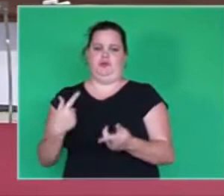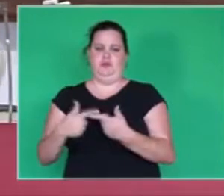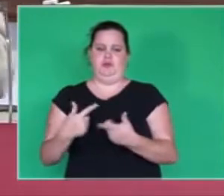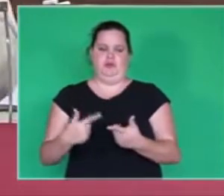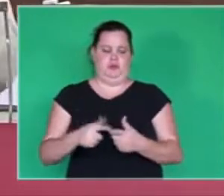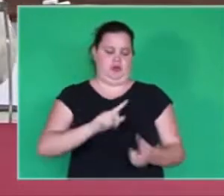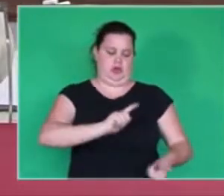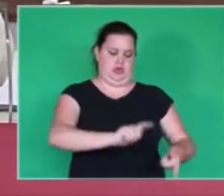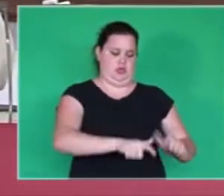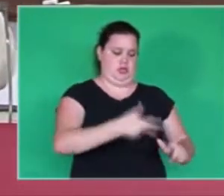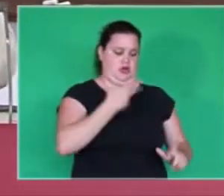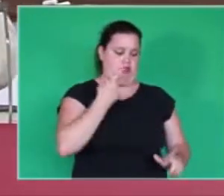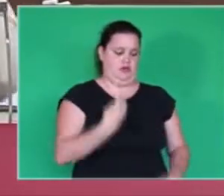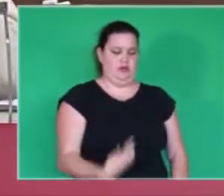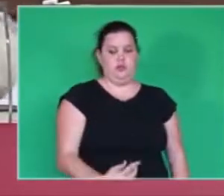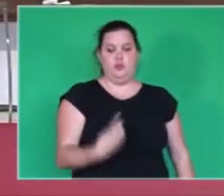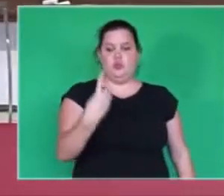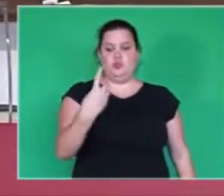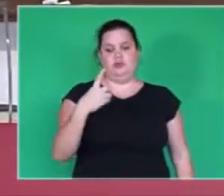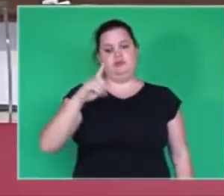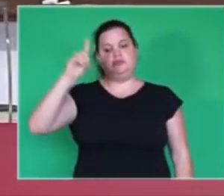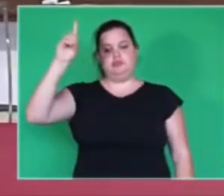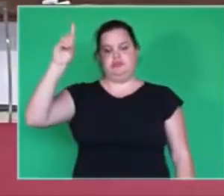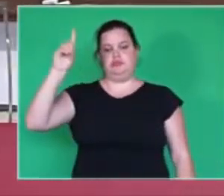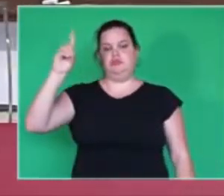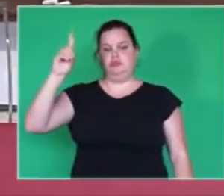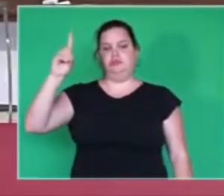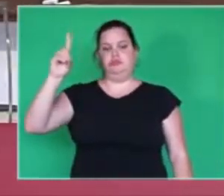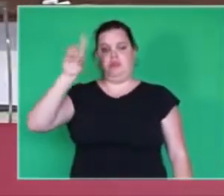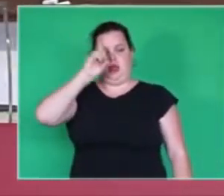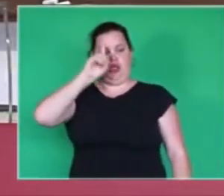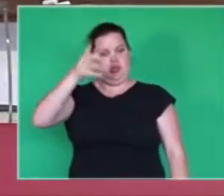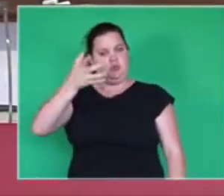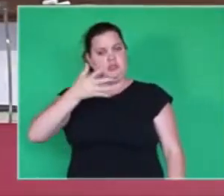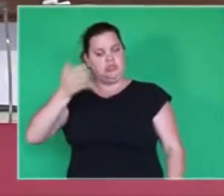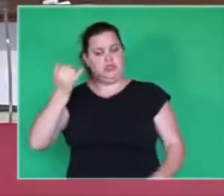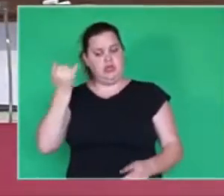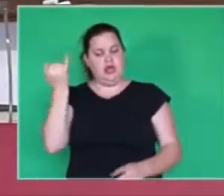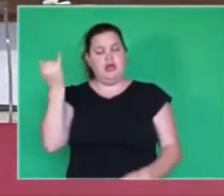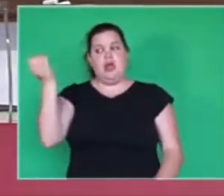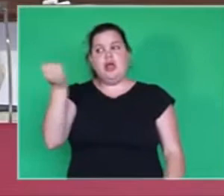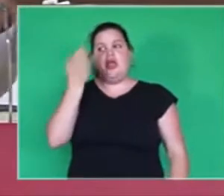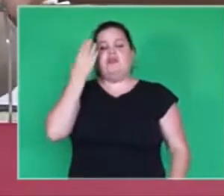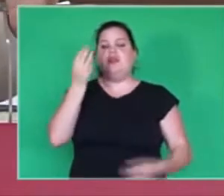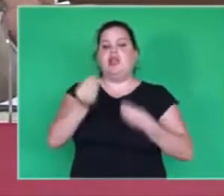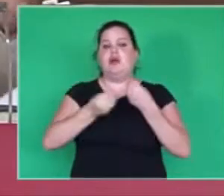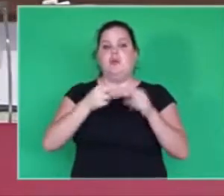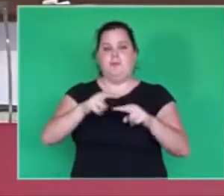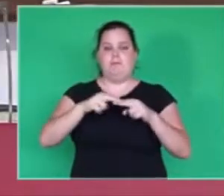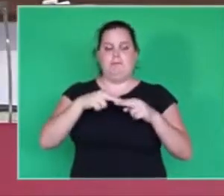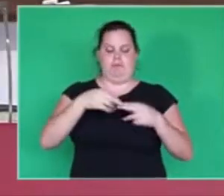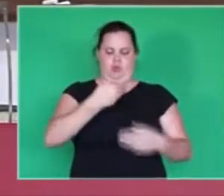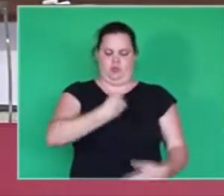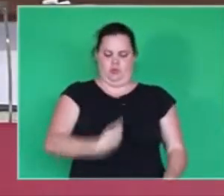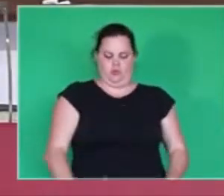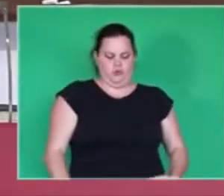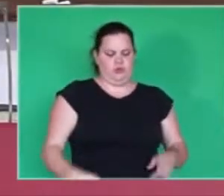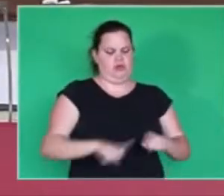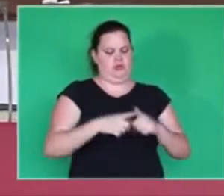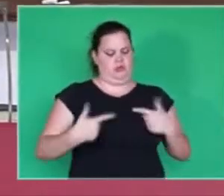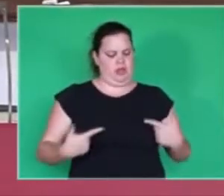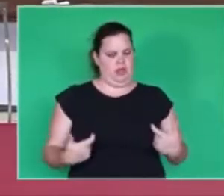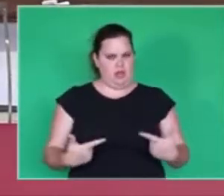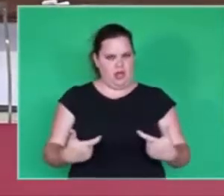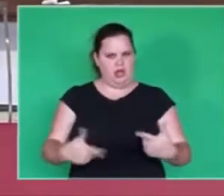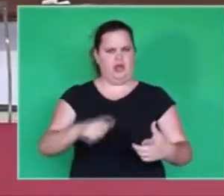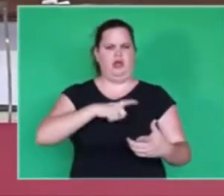And God, and they spoke of the one God. God wanted to reveal himself through the government, through the wars that you can see in